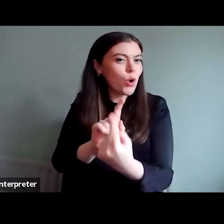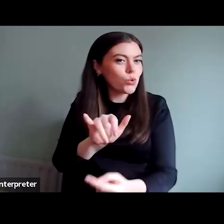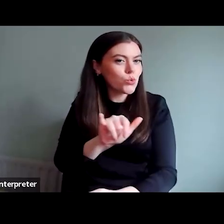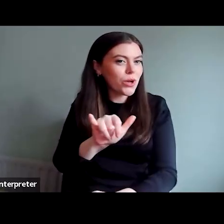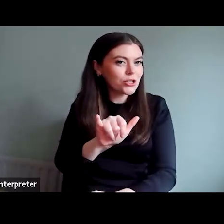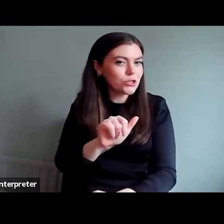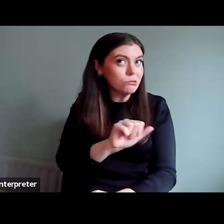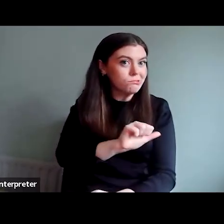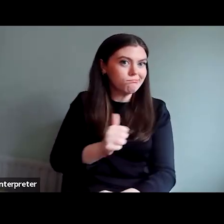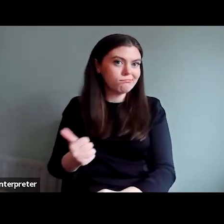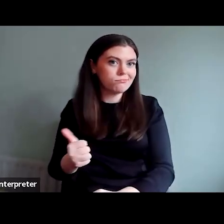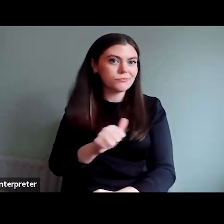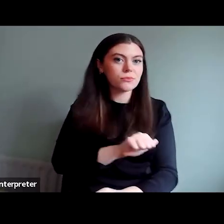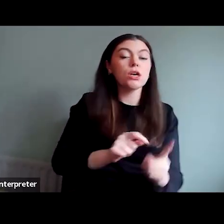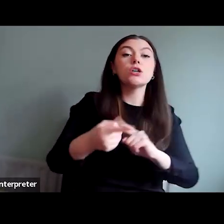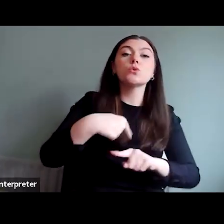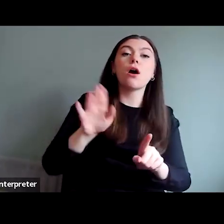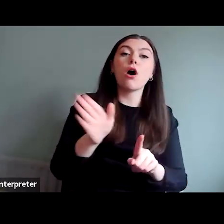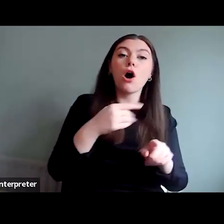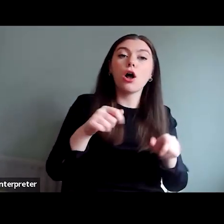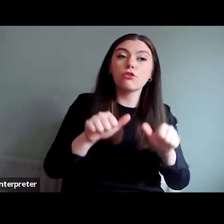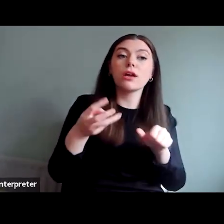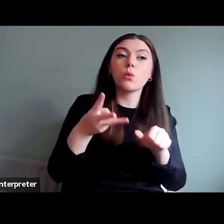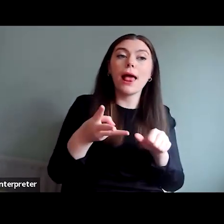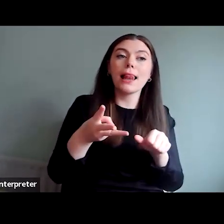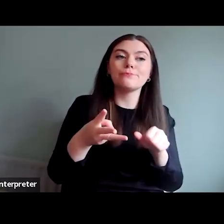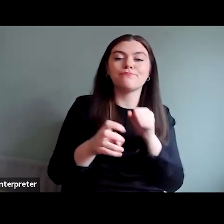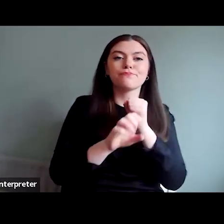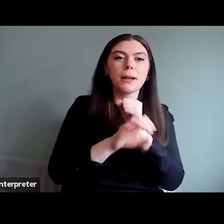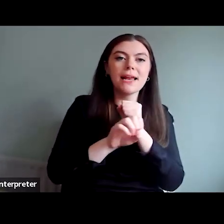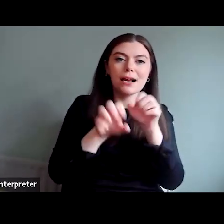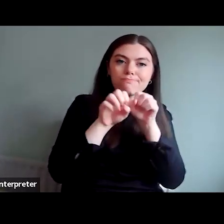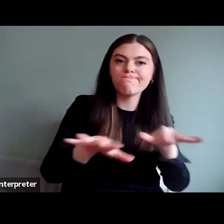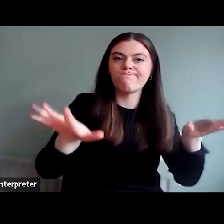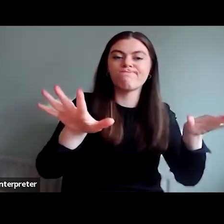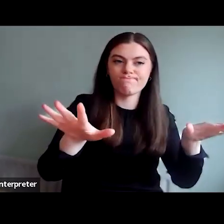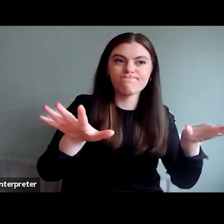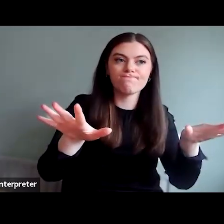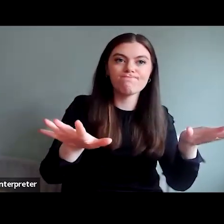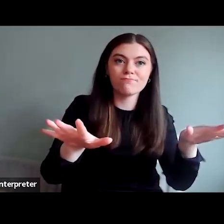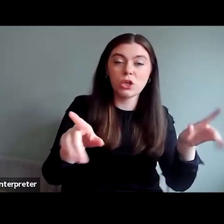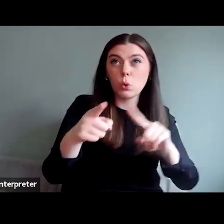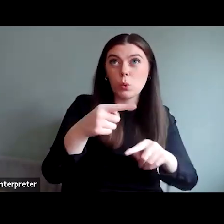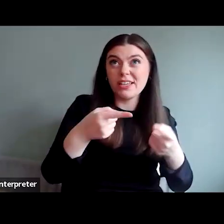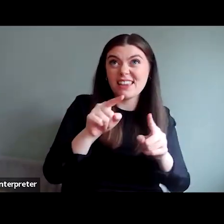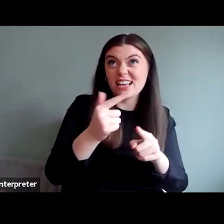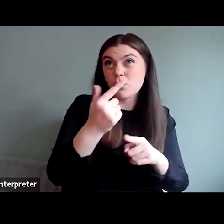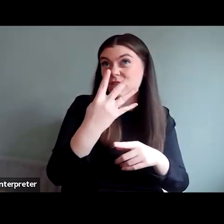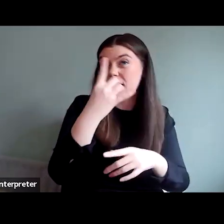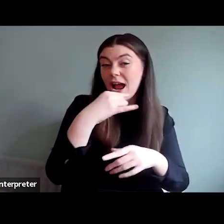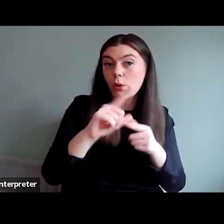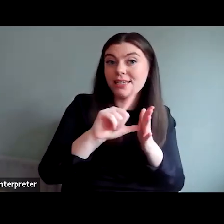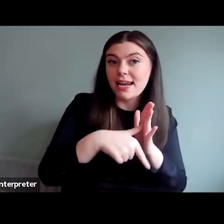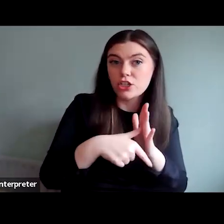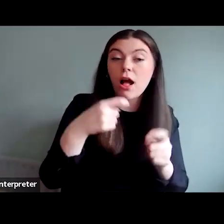all agreed, we would send out a press release. And we had done that within 24 hours, I suppose. And then we returned to everybody and told